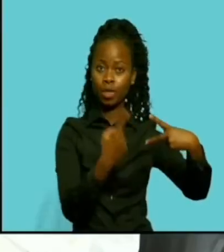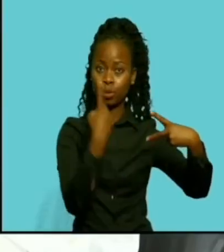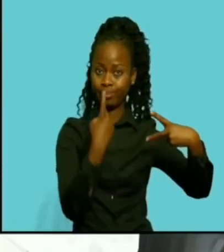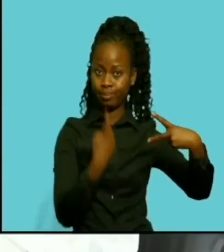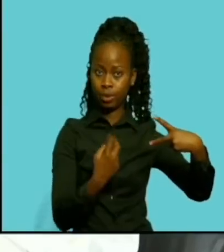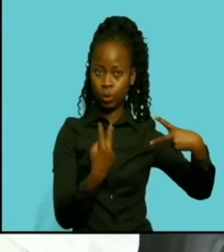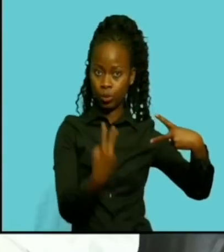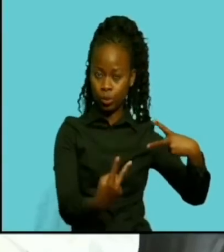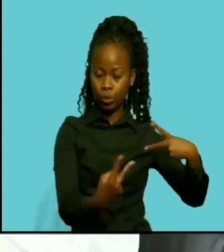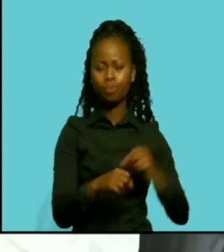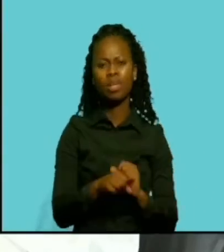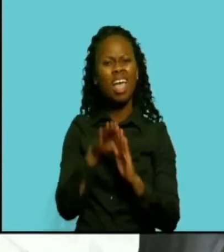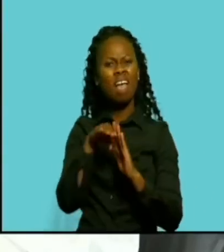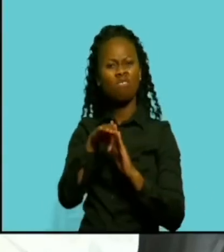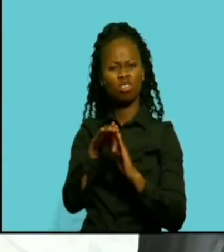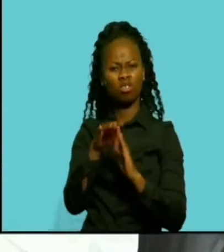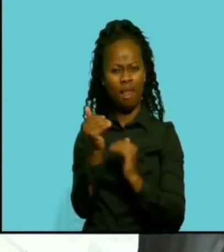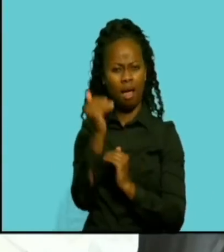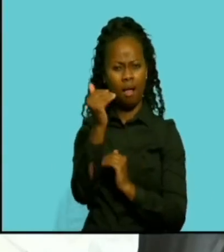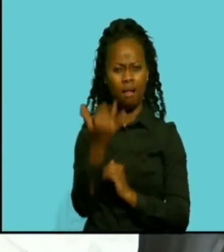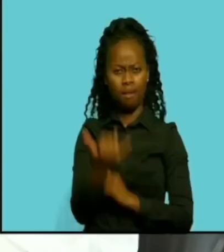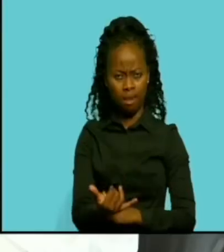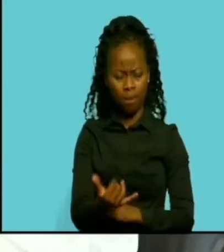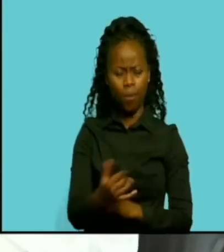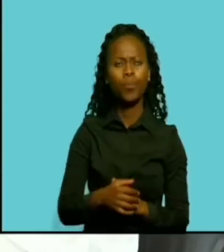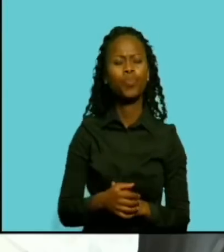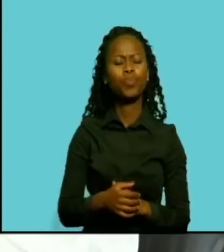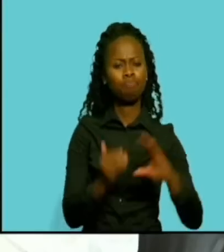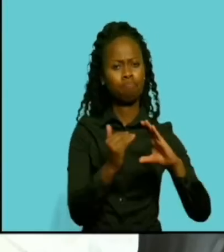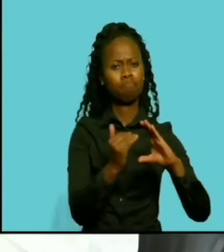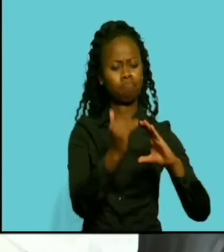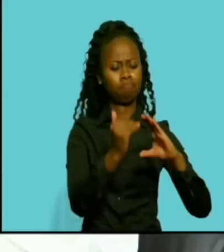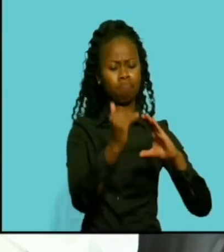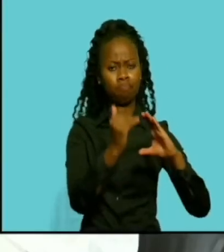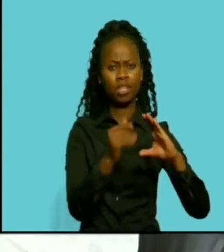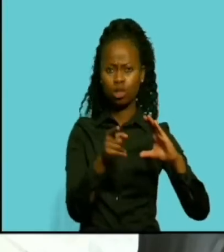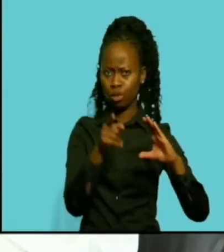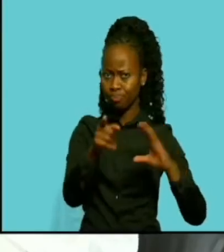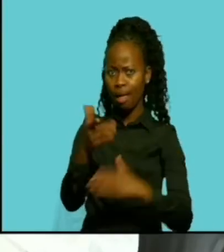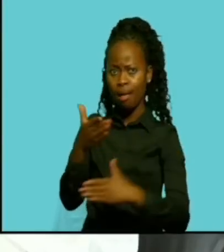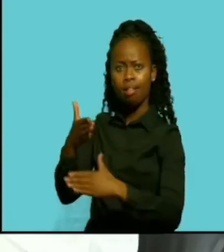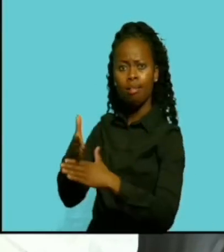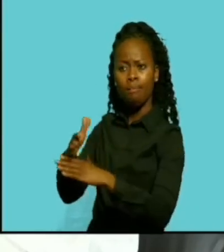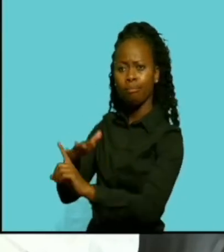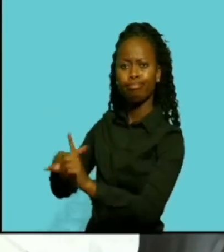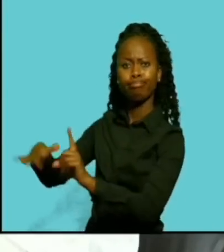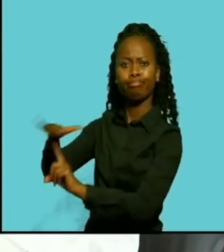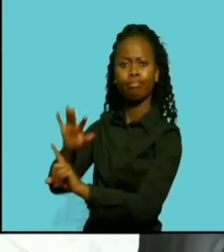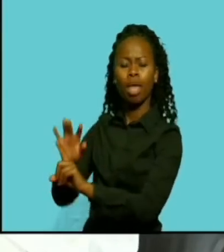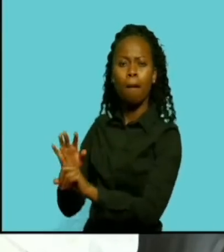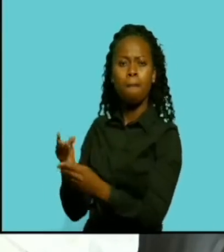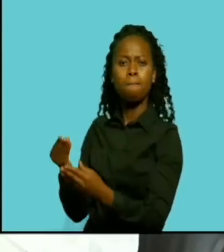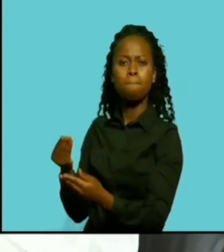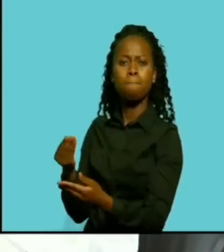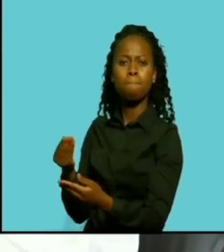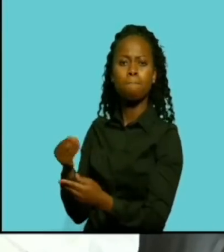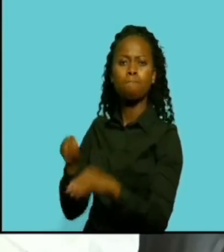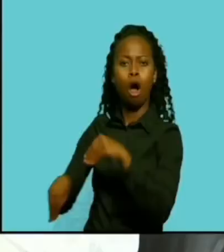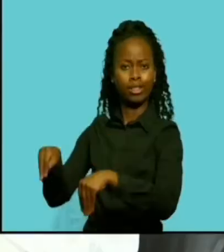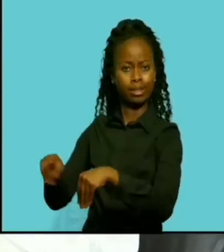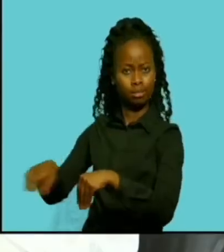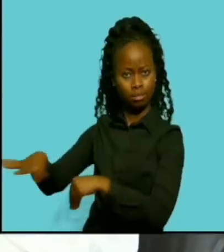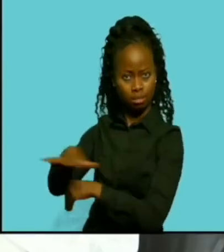the upside, how concerned is the MPC about developments in labor markets with workers demanding near double-digit